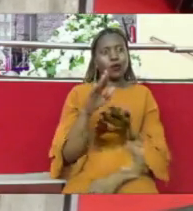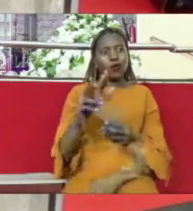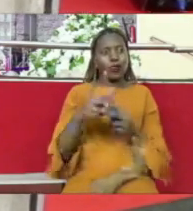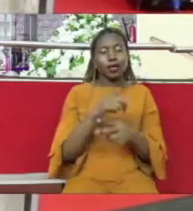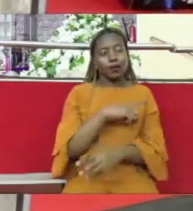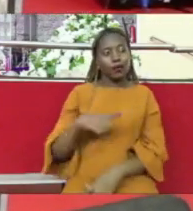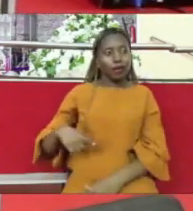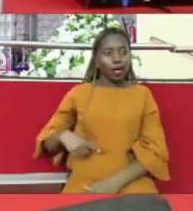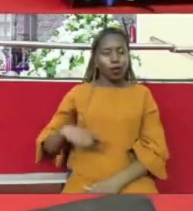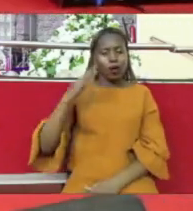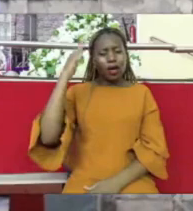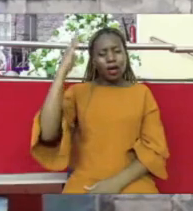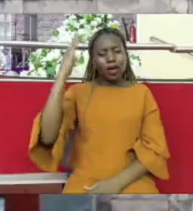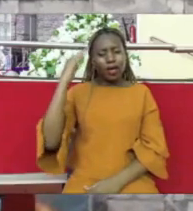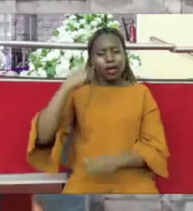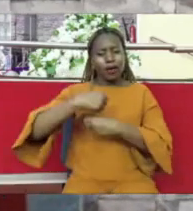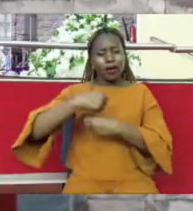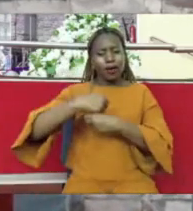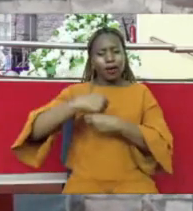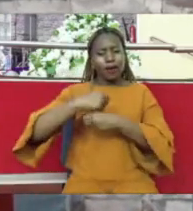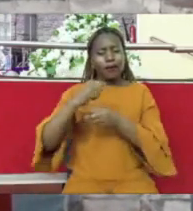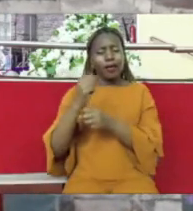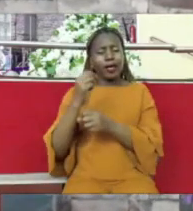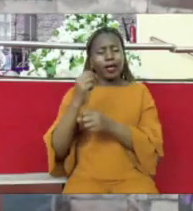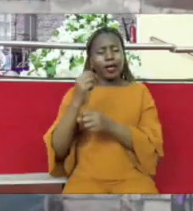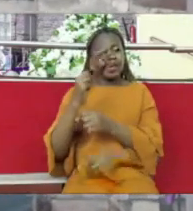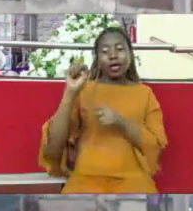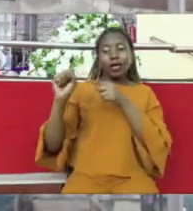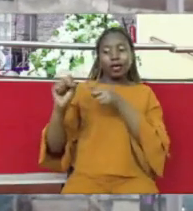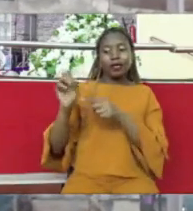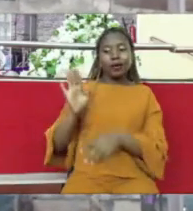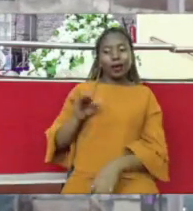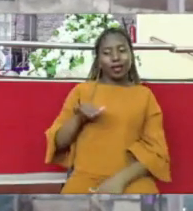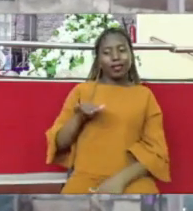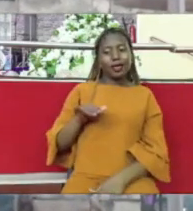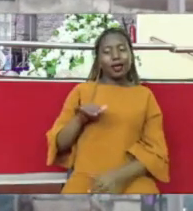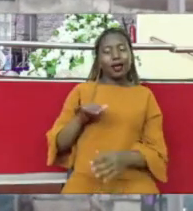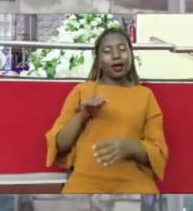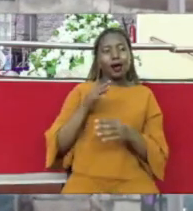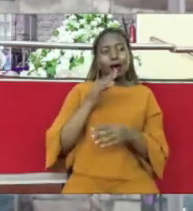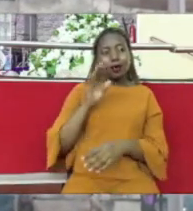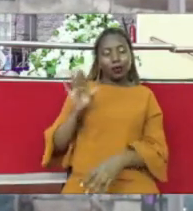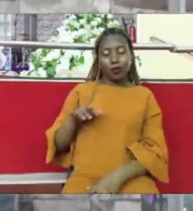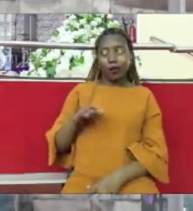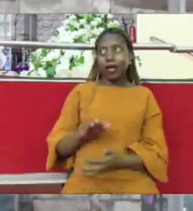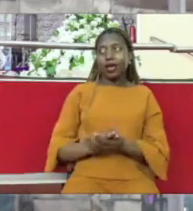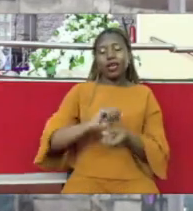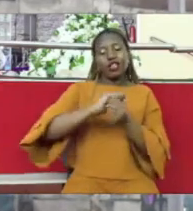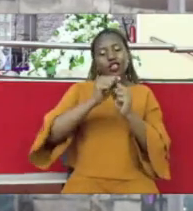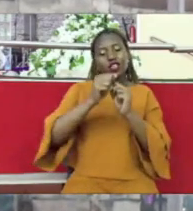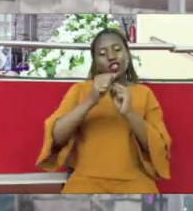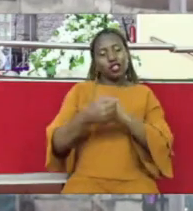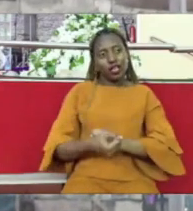He beautified the Samaritan woman. Akamrembesha yule mwanamke Msamaria. Changed and gave her the name an